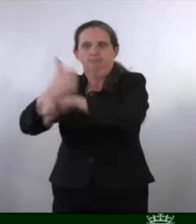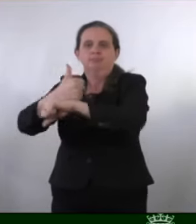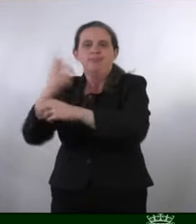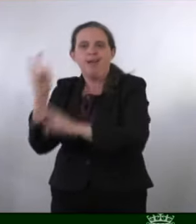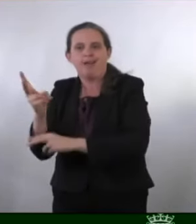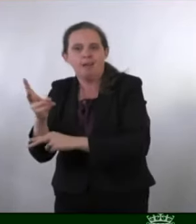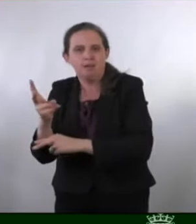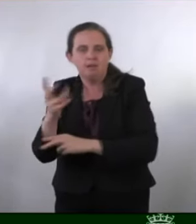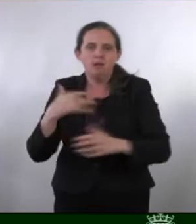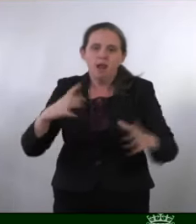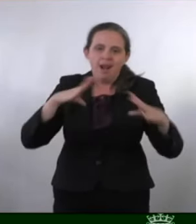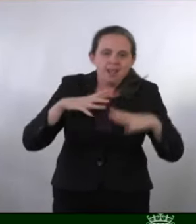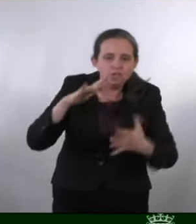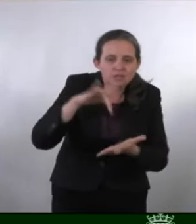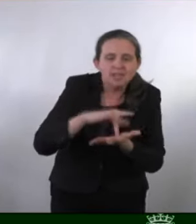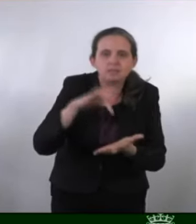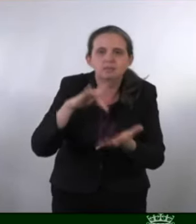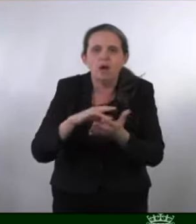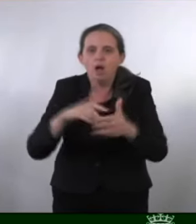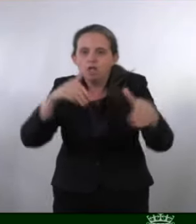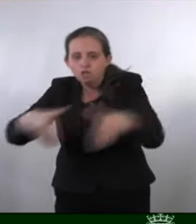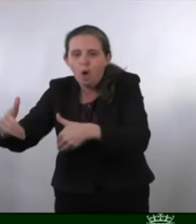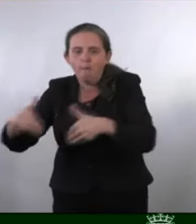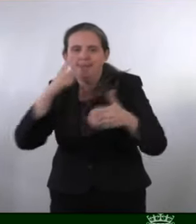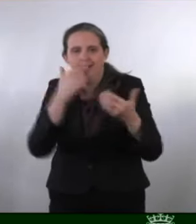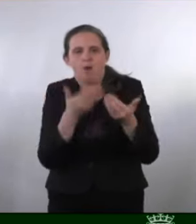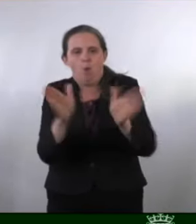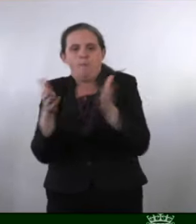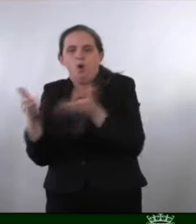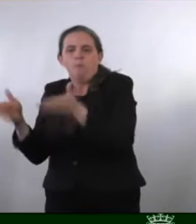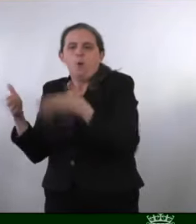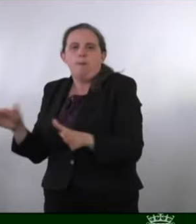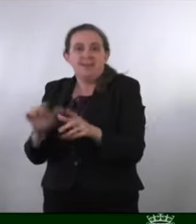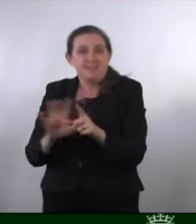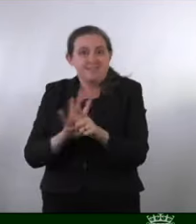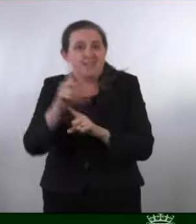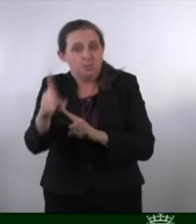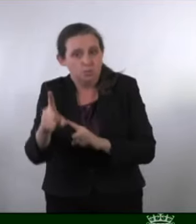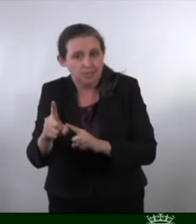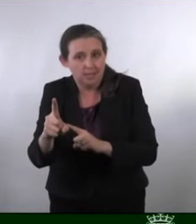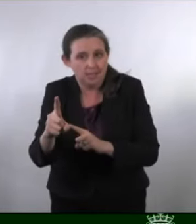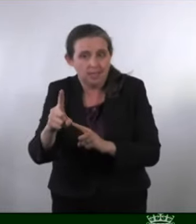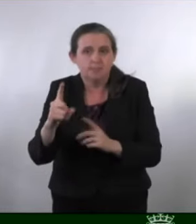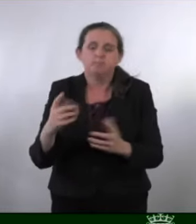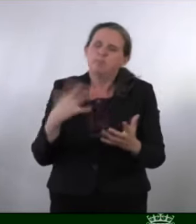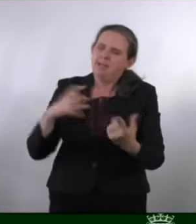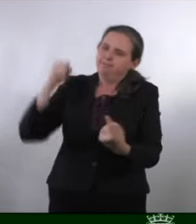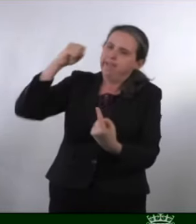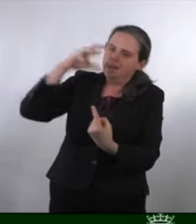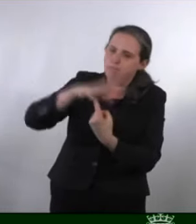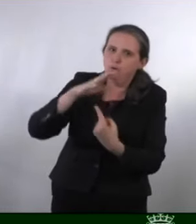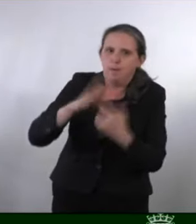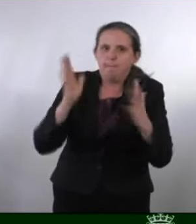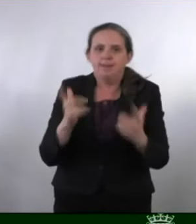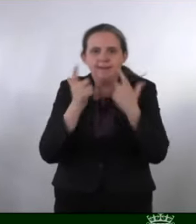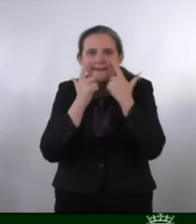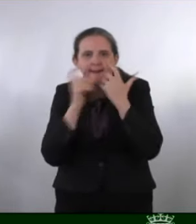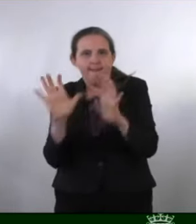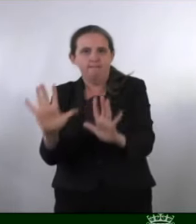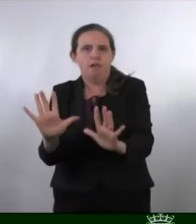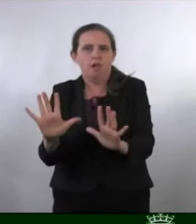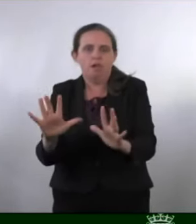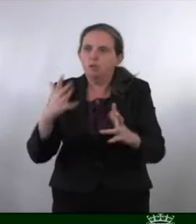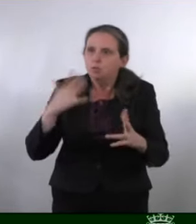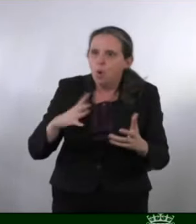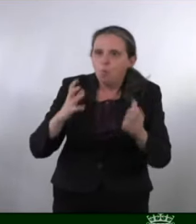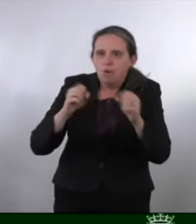reopen. But without sensible precautions, we would risk the virus escalating into a winter or